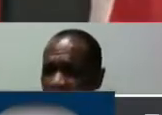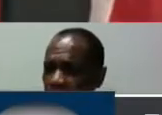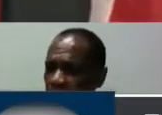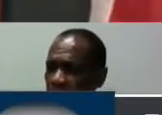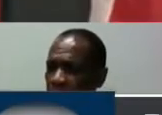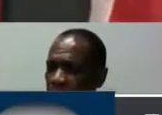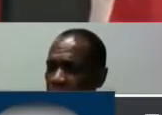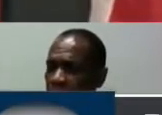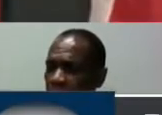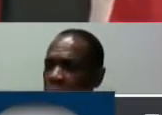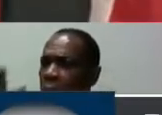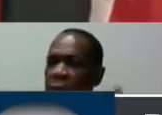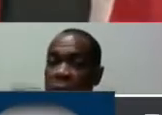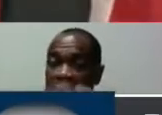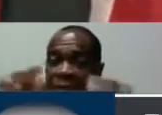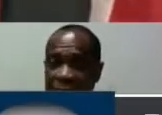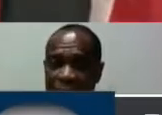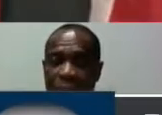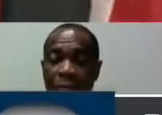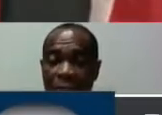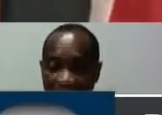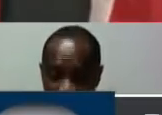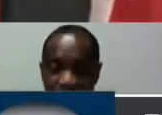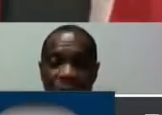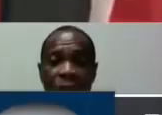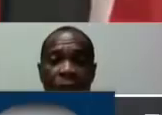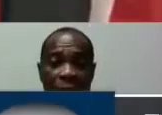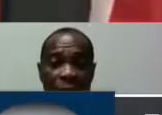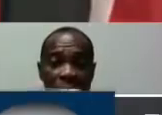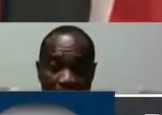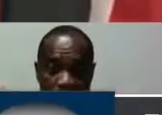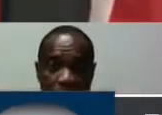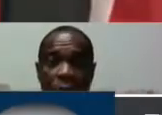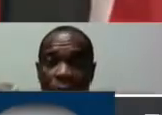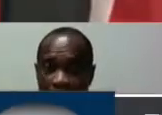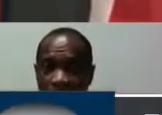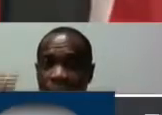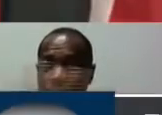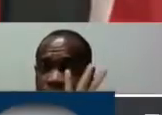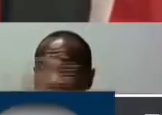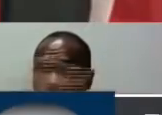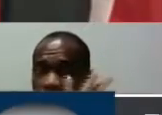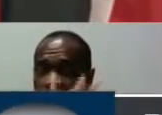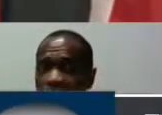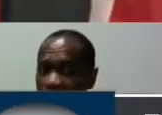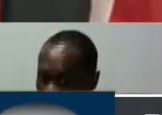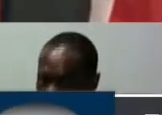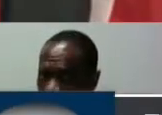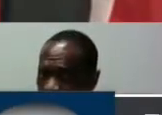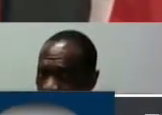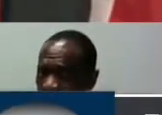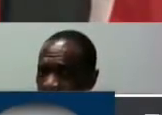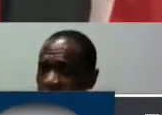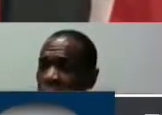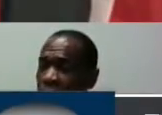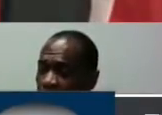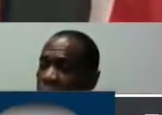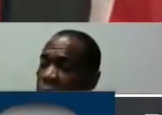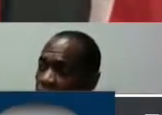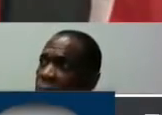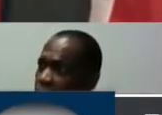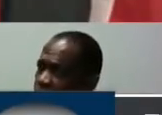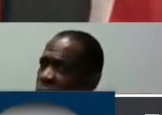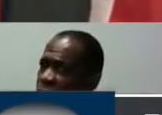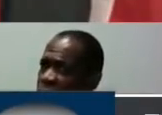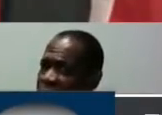infection, a certain number of people requiring service, and throughout the system, it's still there, doing exactly what it was supposed to